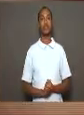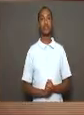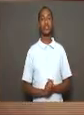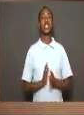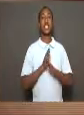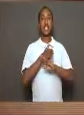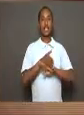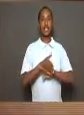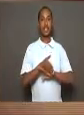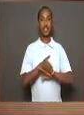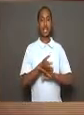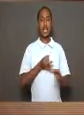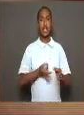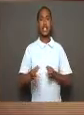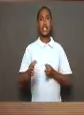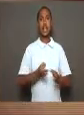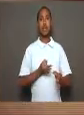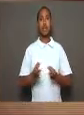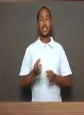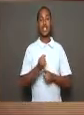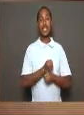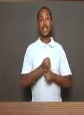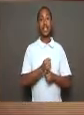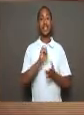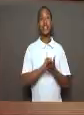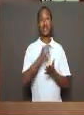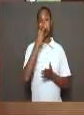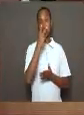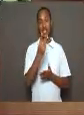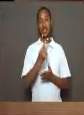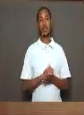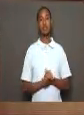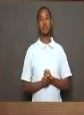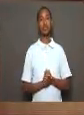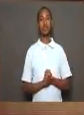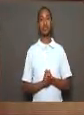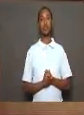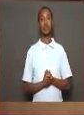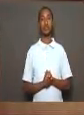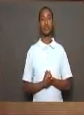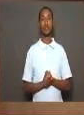Then, describe the trend that you see.